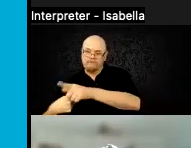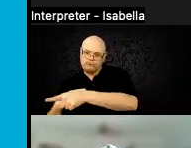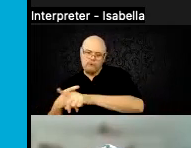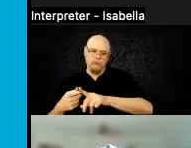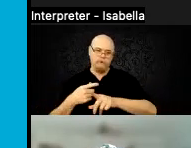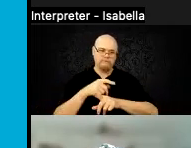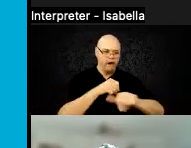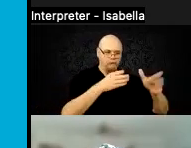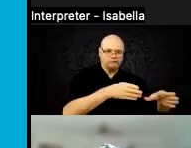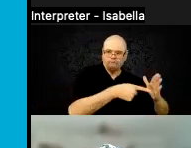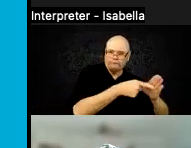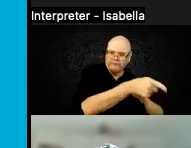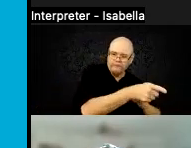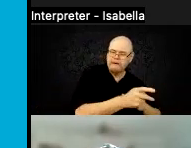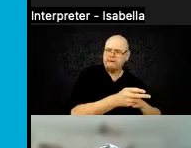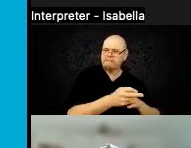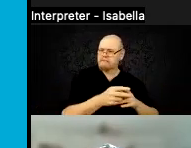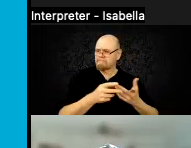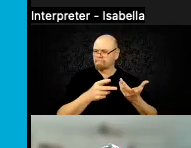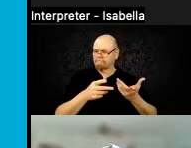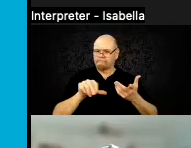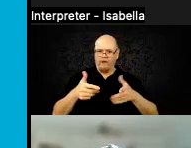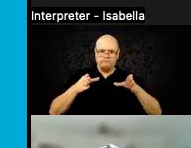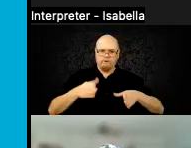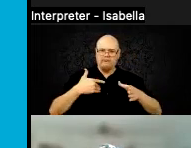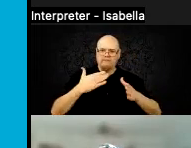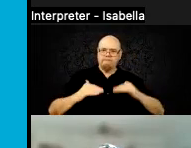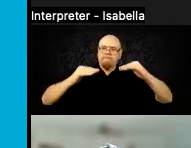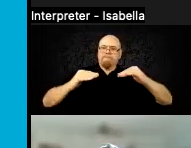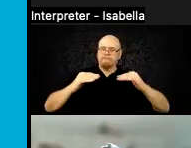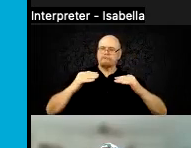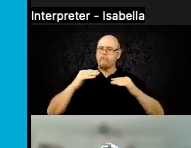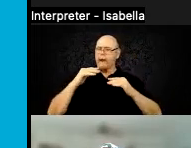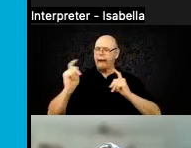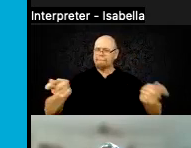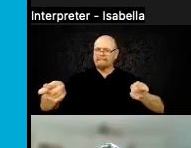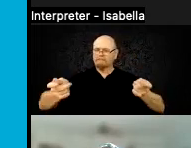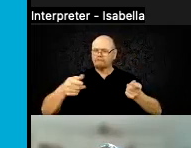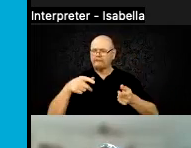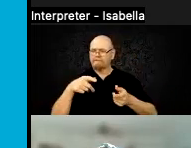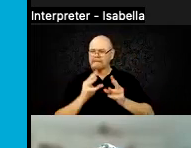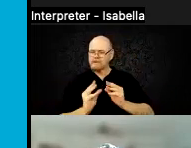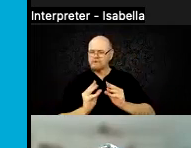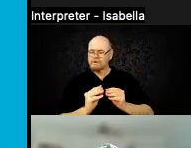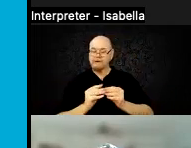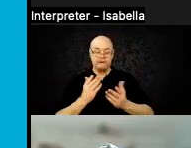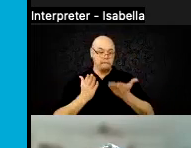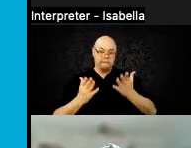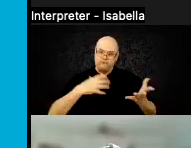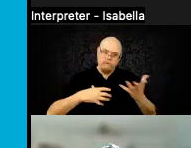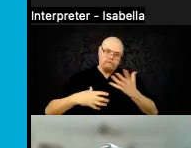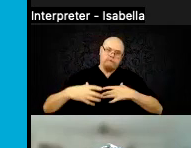in an administrative hearing. If they need to appeal a decision made by DRS, and it goes all the way